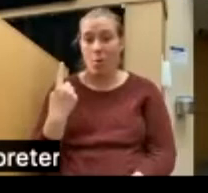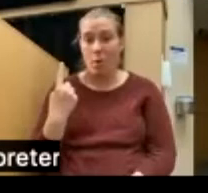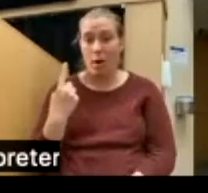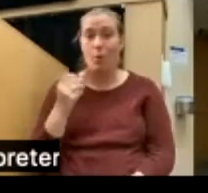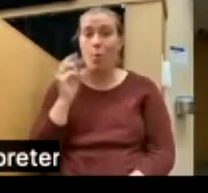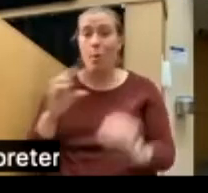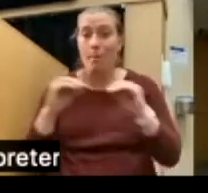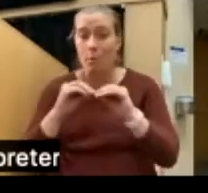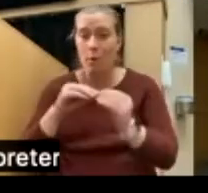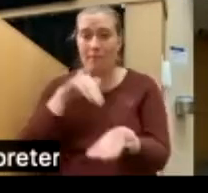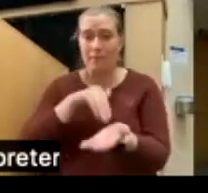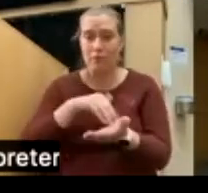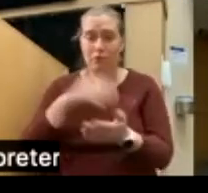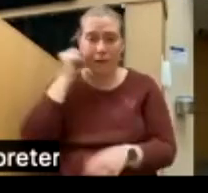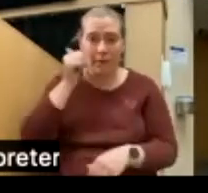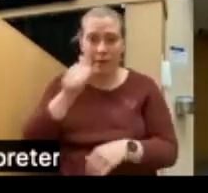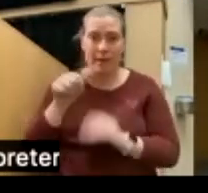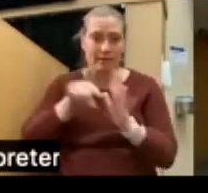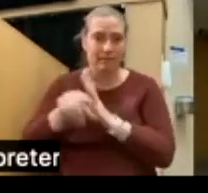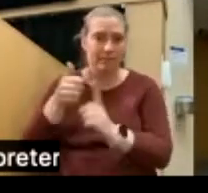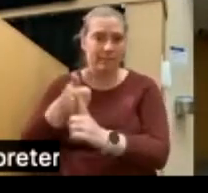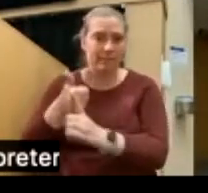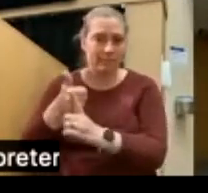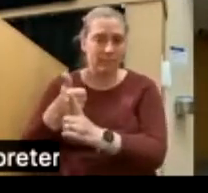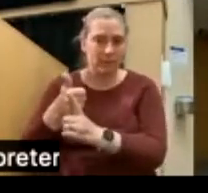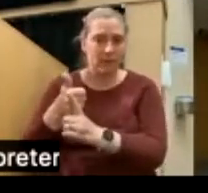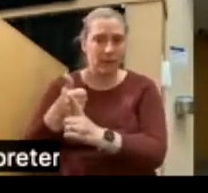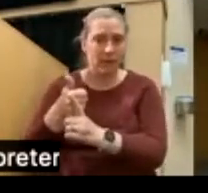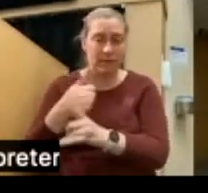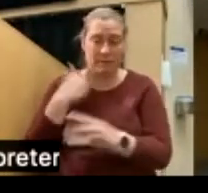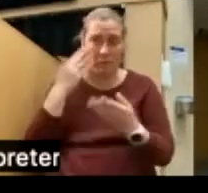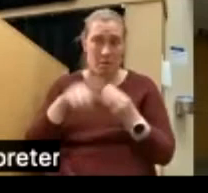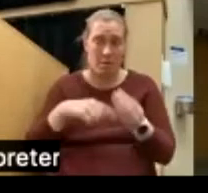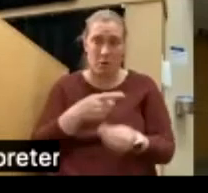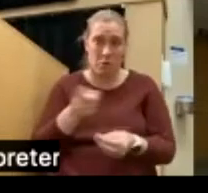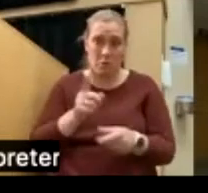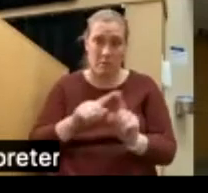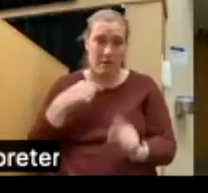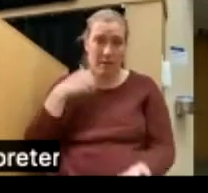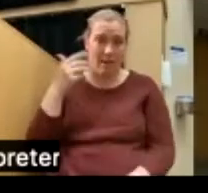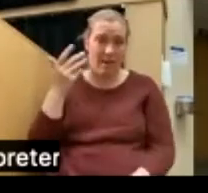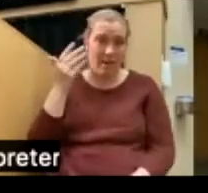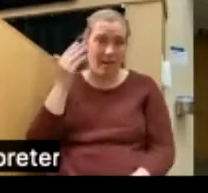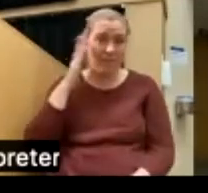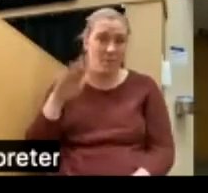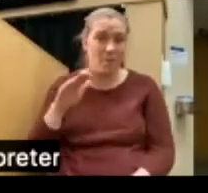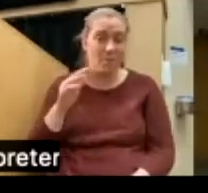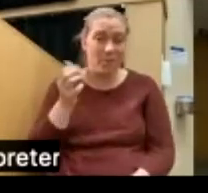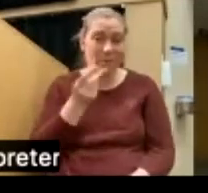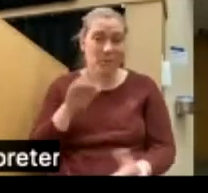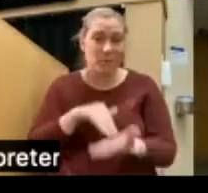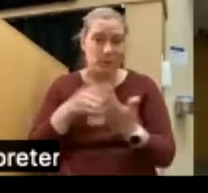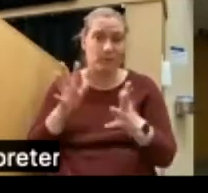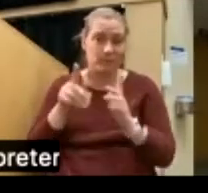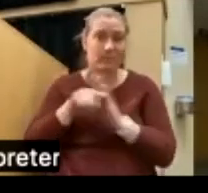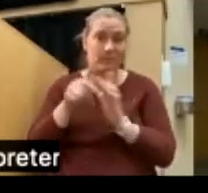suicide. And I don't know about you, but I have known who some of those people were over time. And